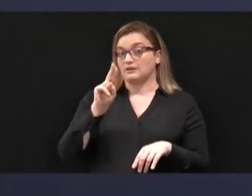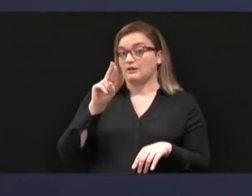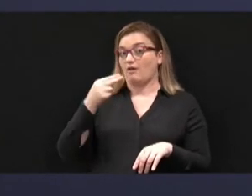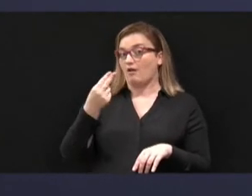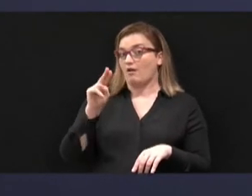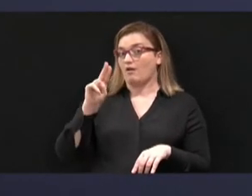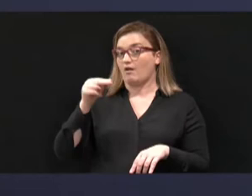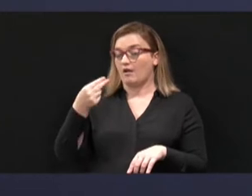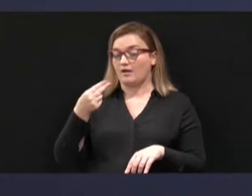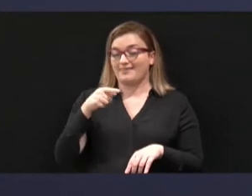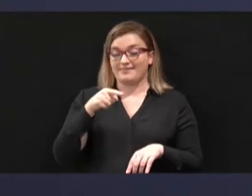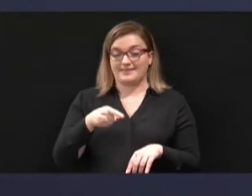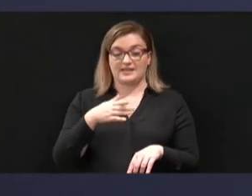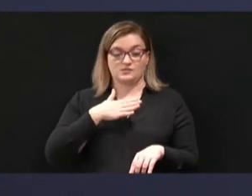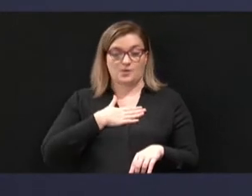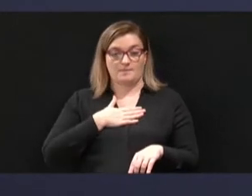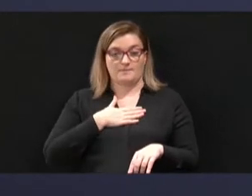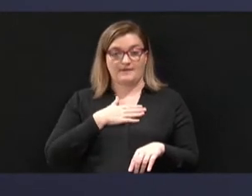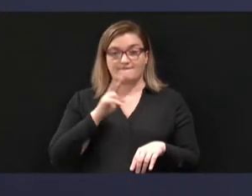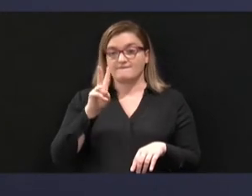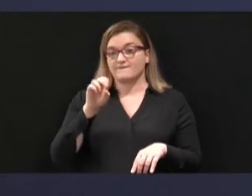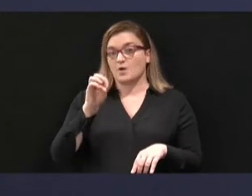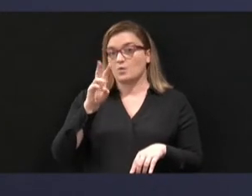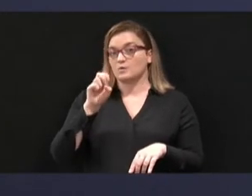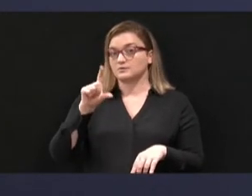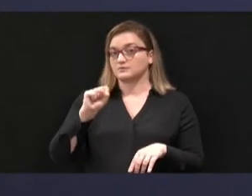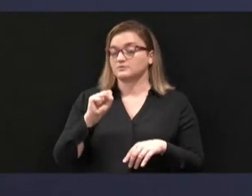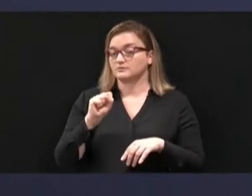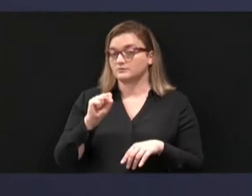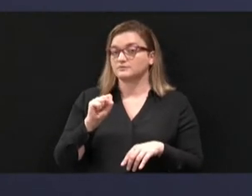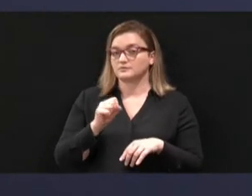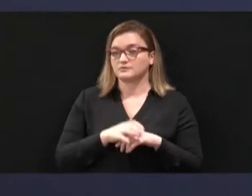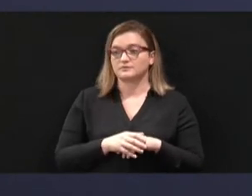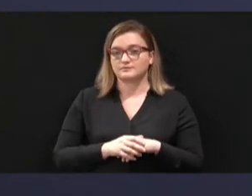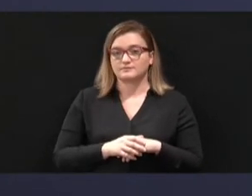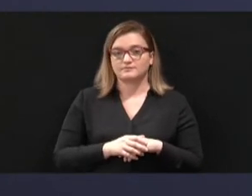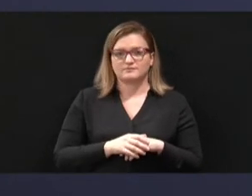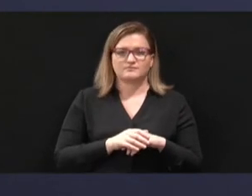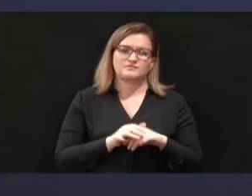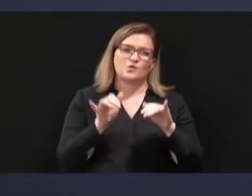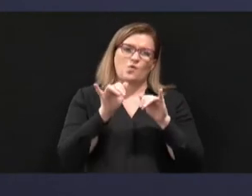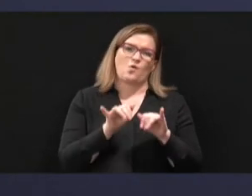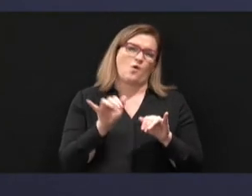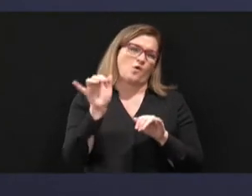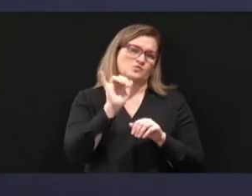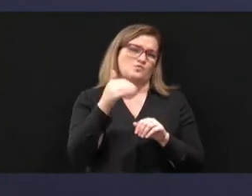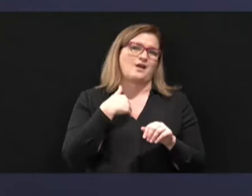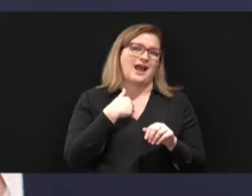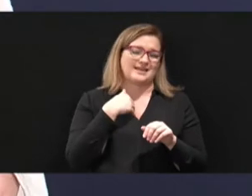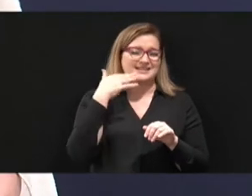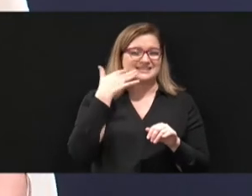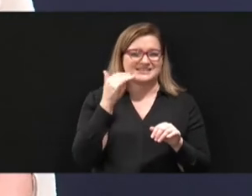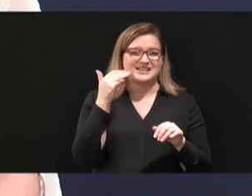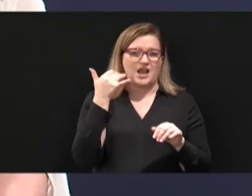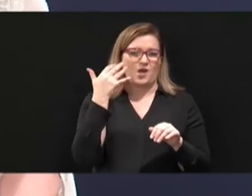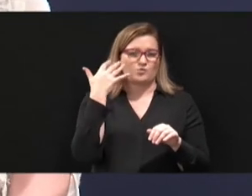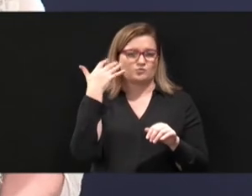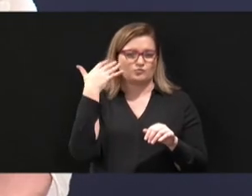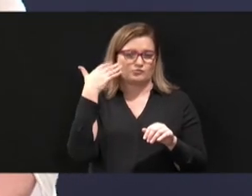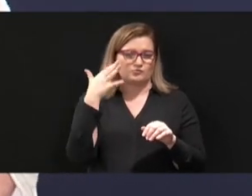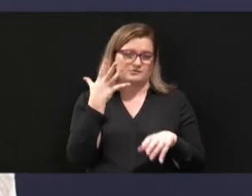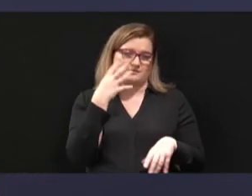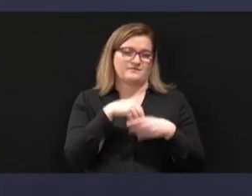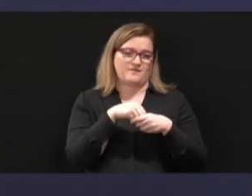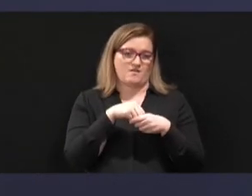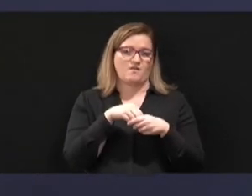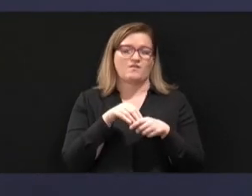these are my vowels. And I like that one because it also had the sounds with it, which I thought was great. So when you're going